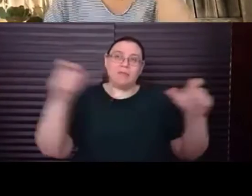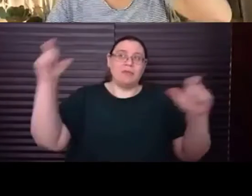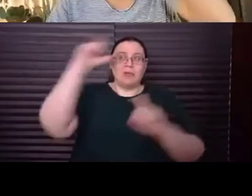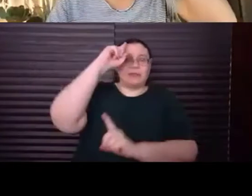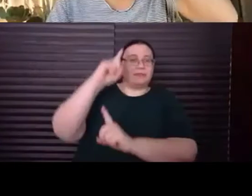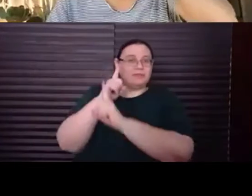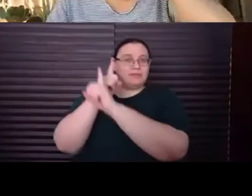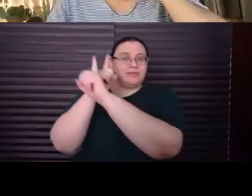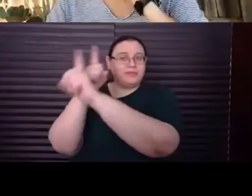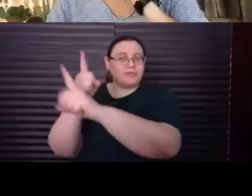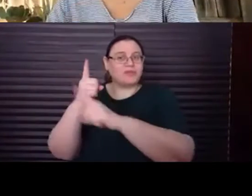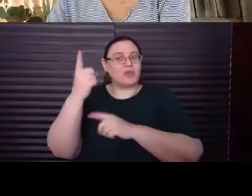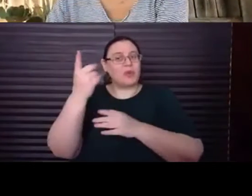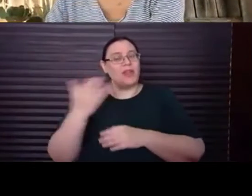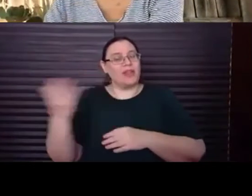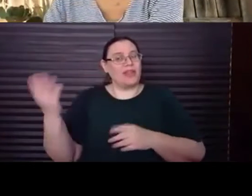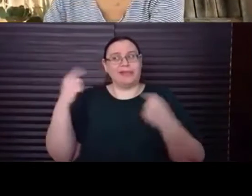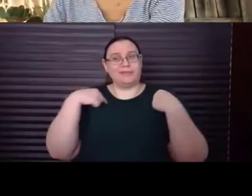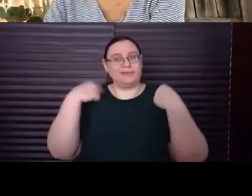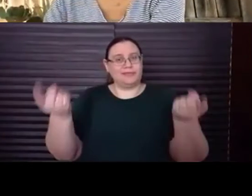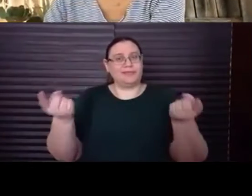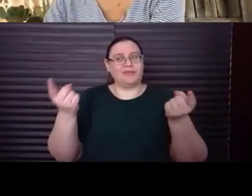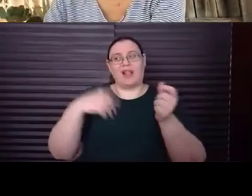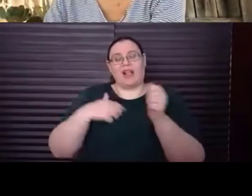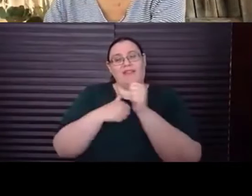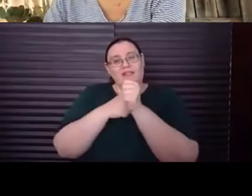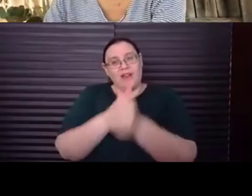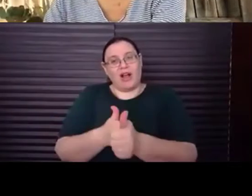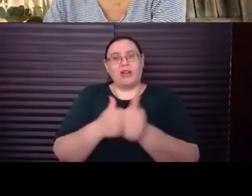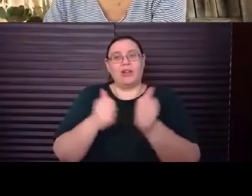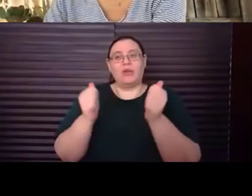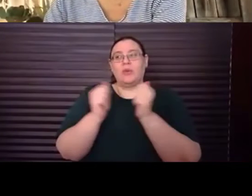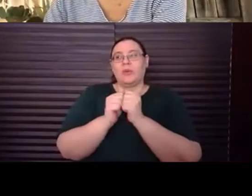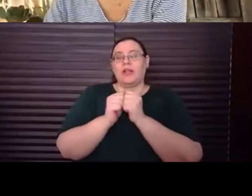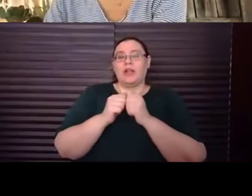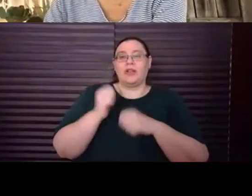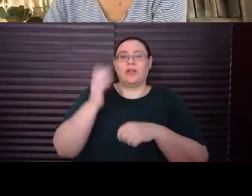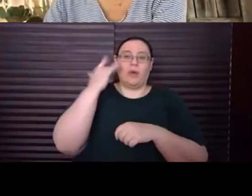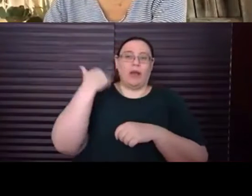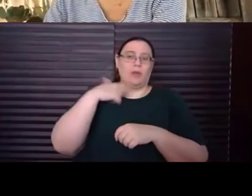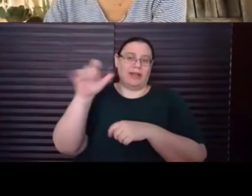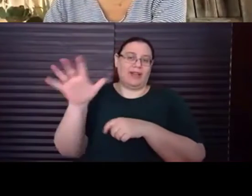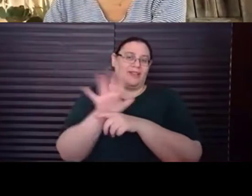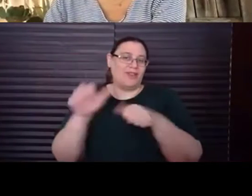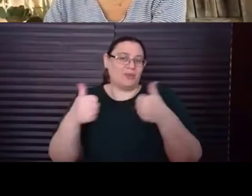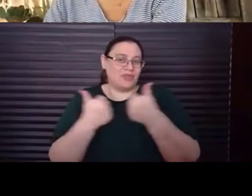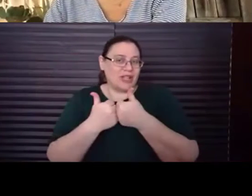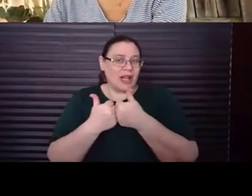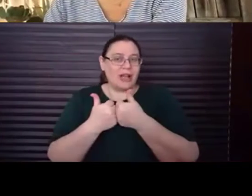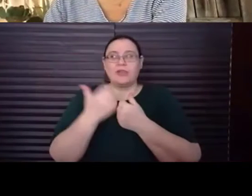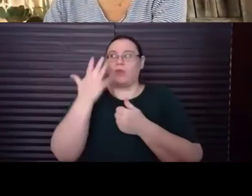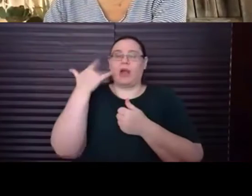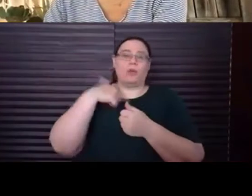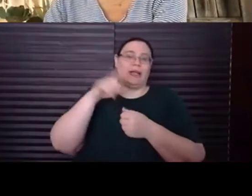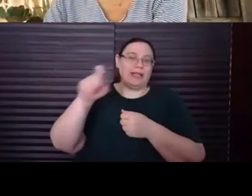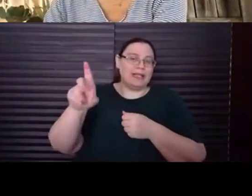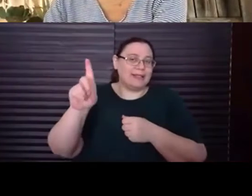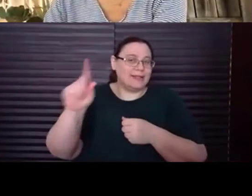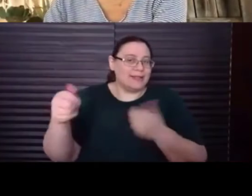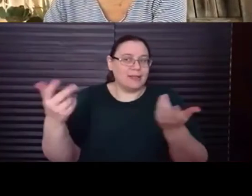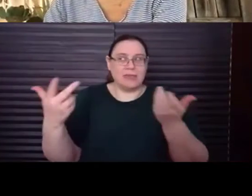mission, and one of the things that I've always kind of followed with why we need the film challenge, why we need